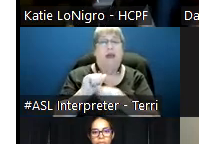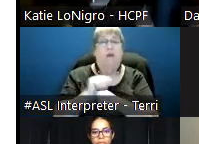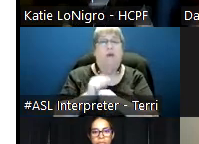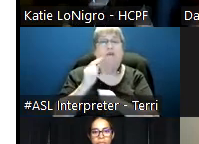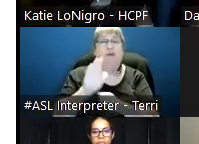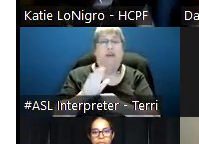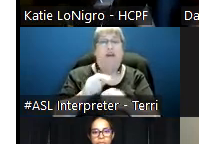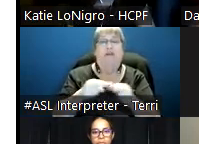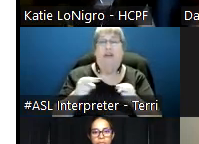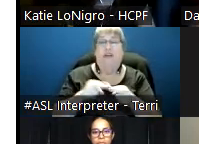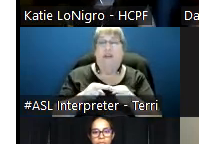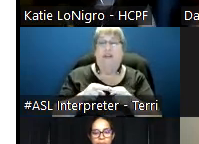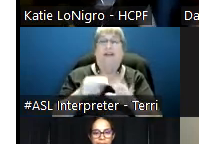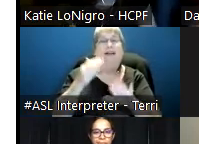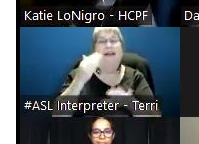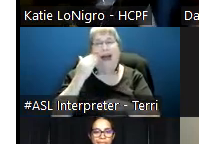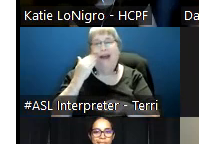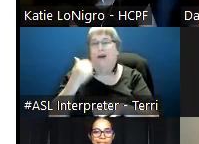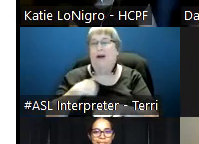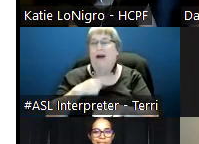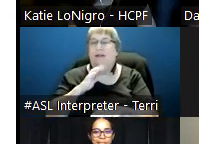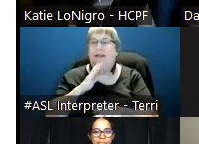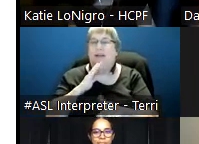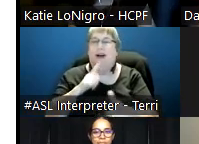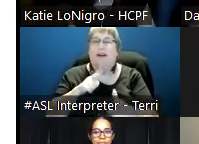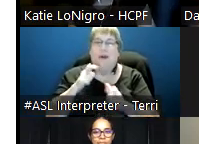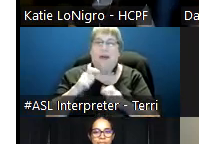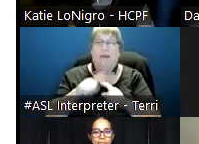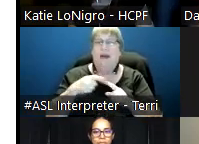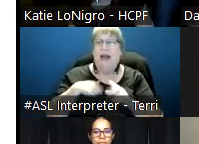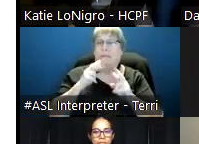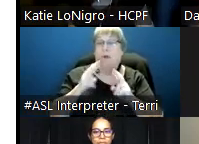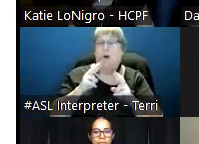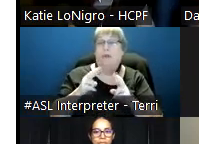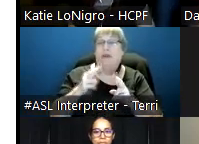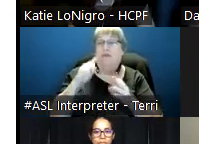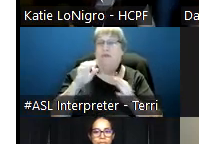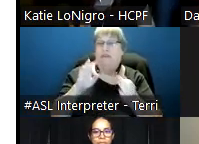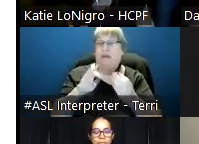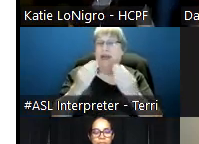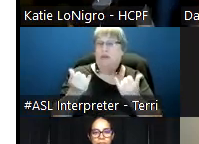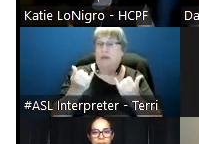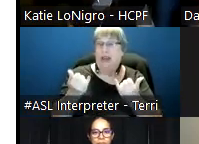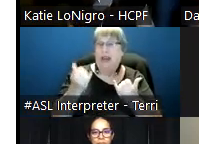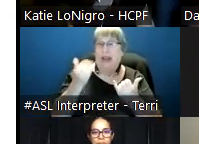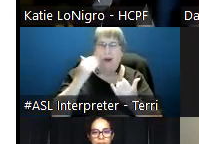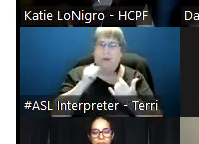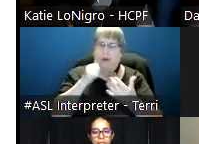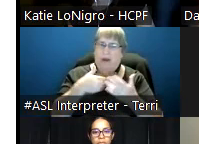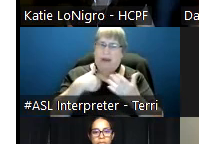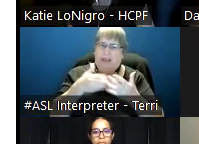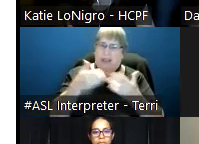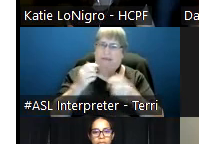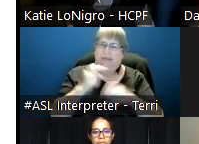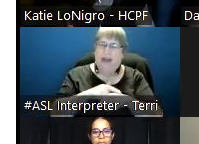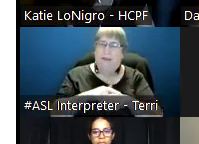So I know I went through that pretty quickly, but really what I'm hoping to get some feedback on today, which I know we don't have a lot of time, so I'll share